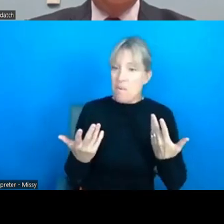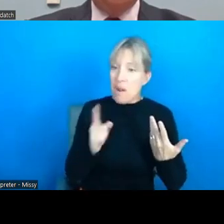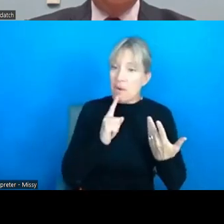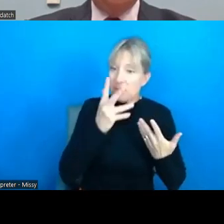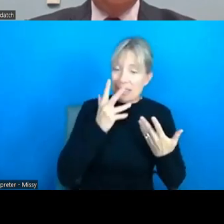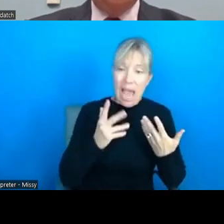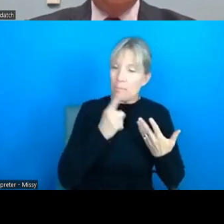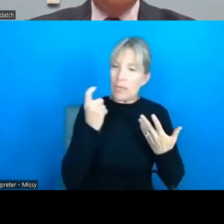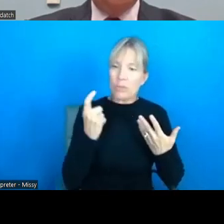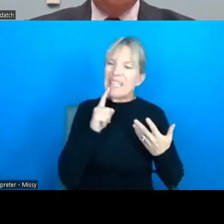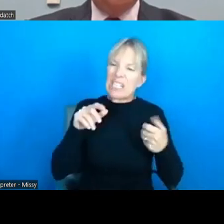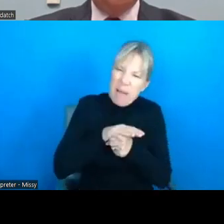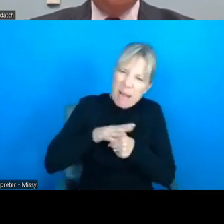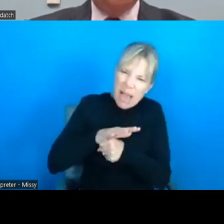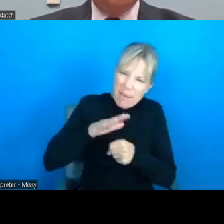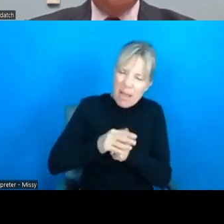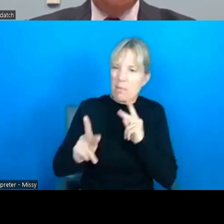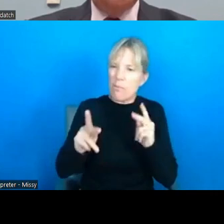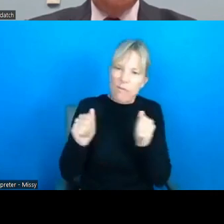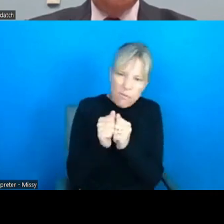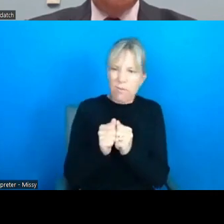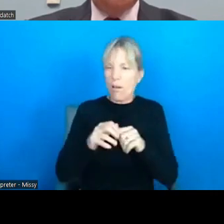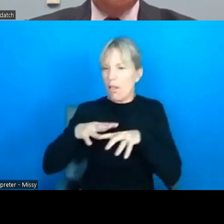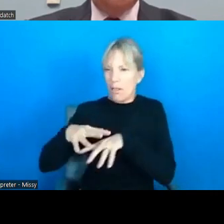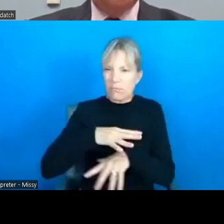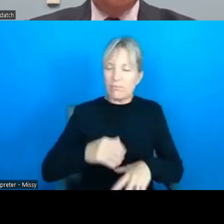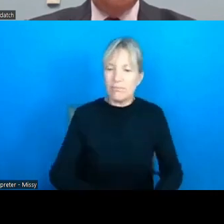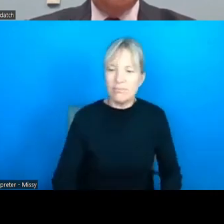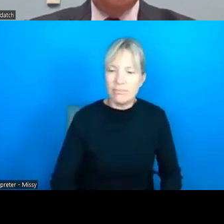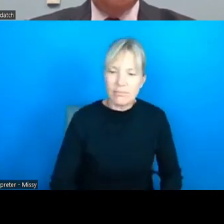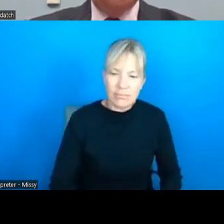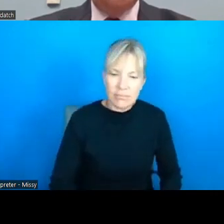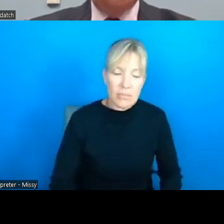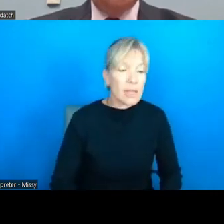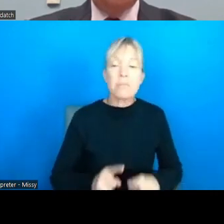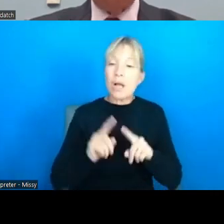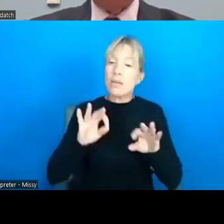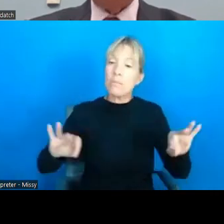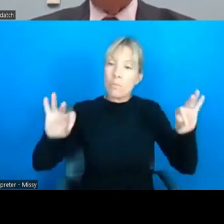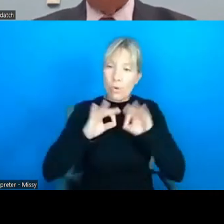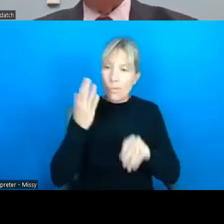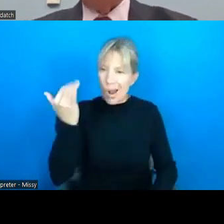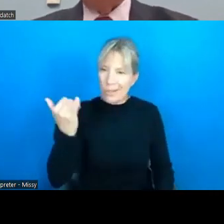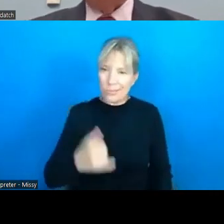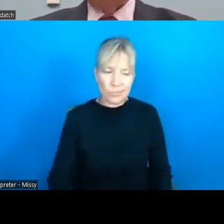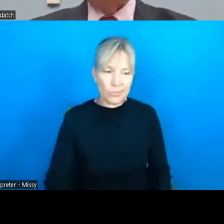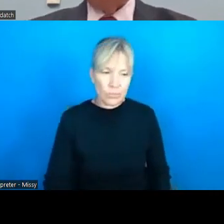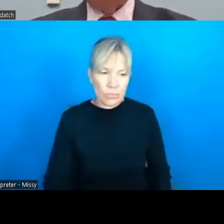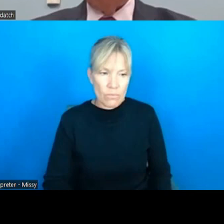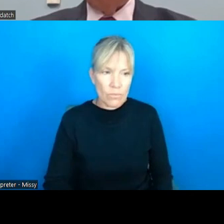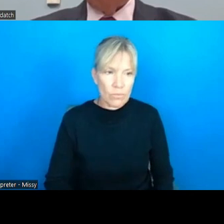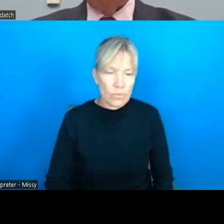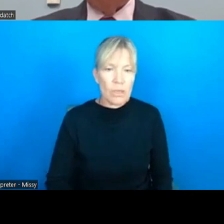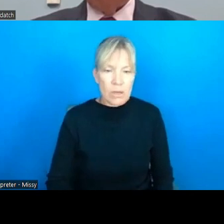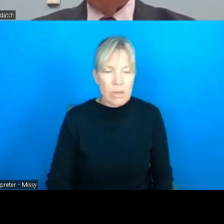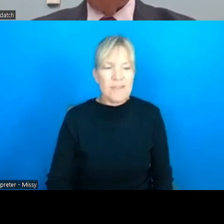situation because we literally packed that room. But it was important because we began to feel